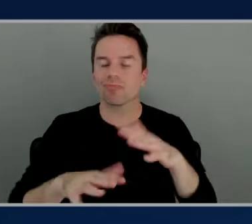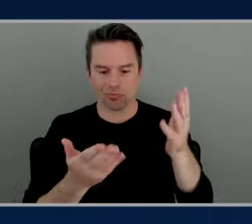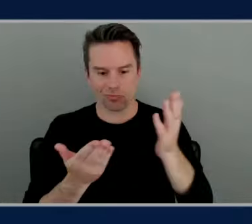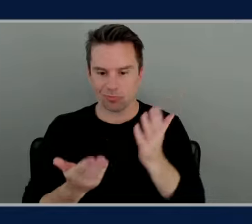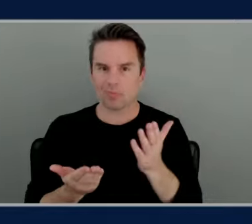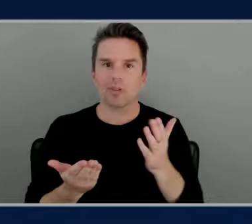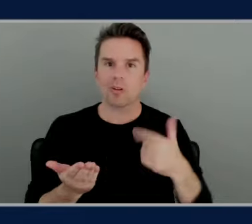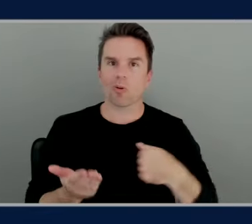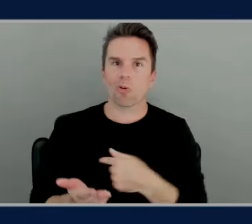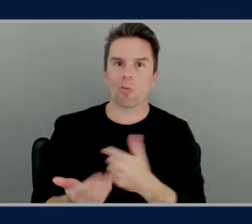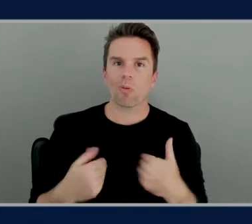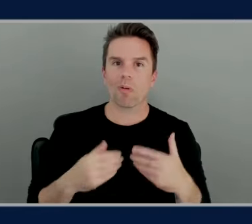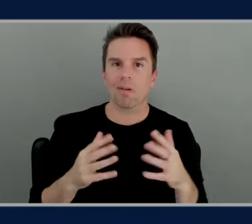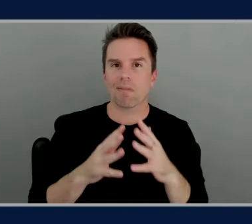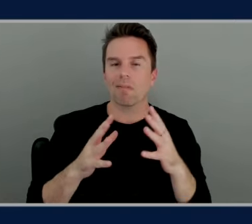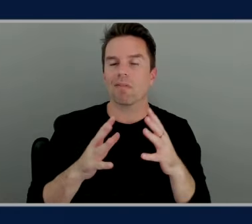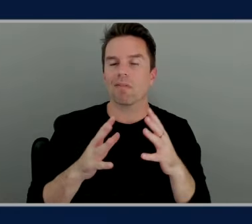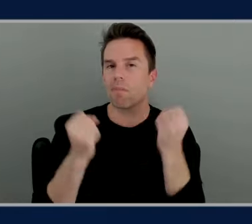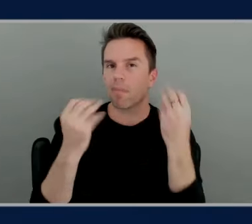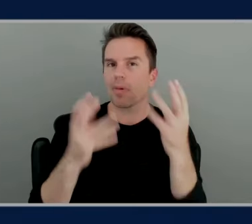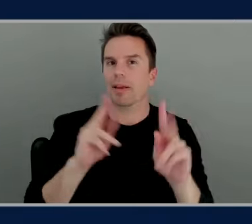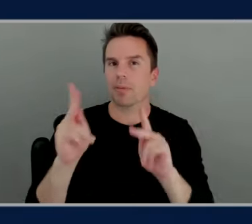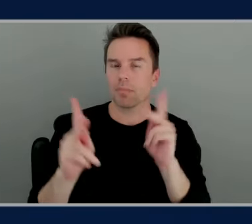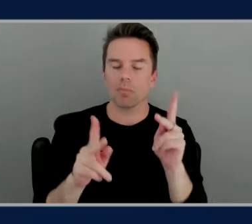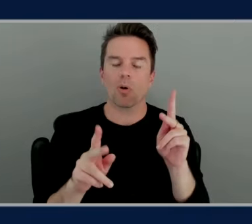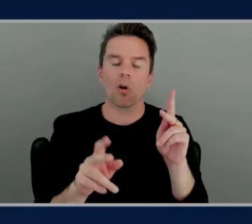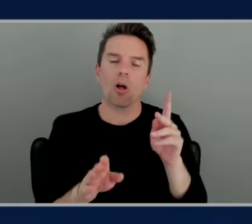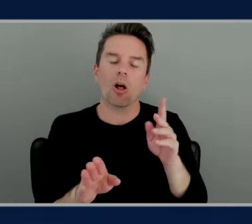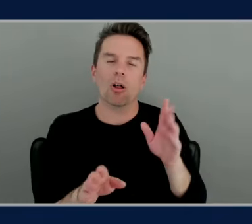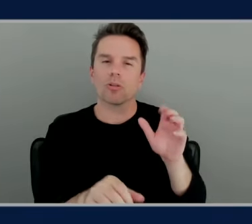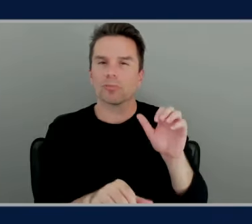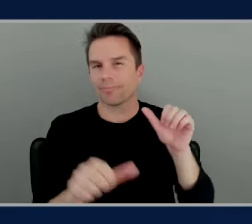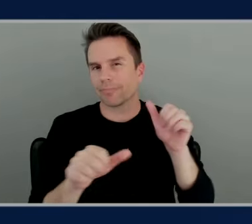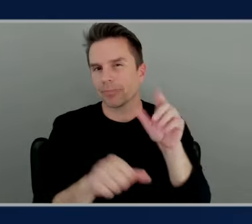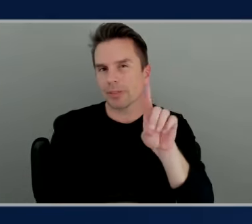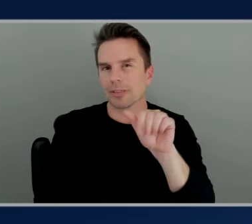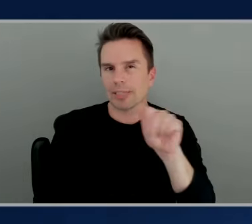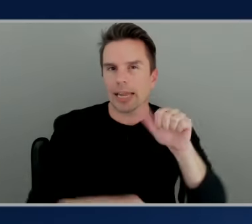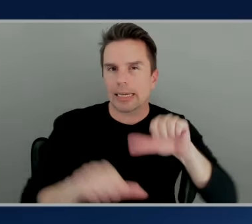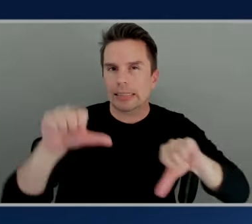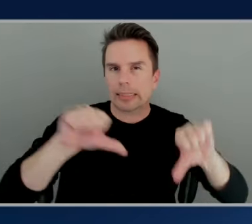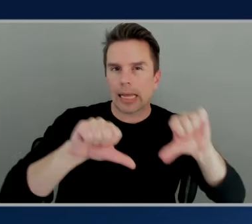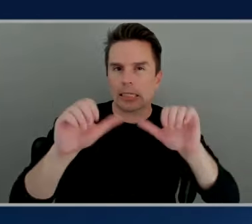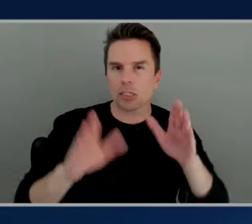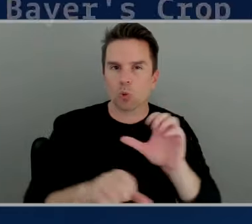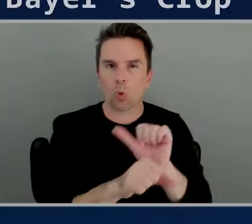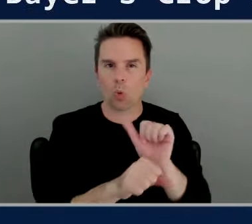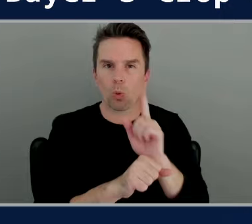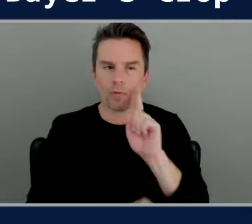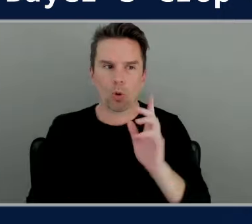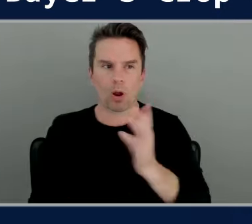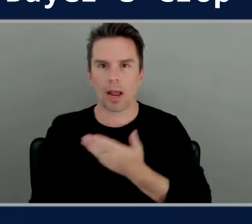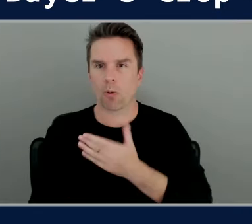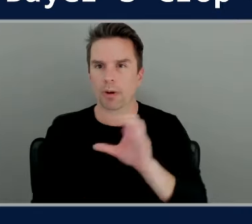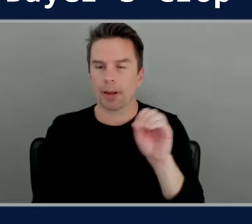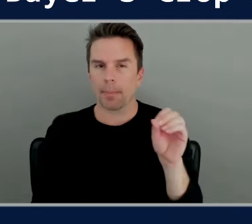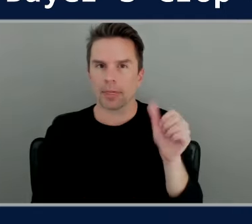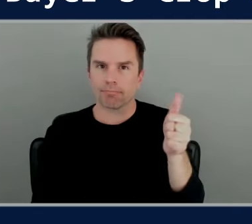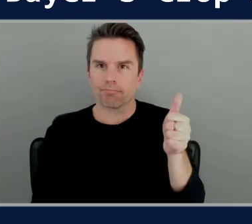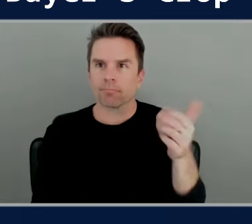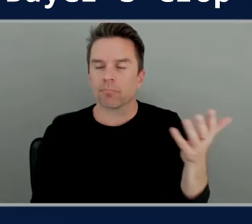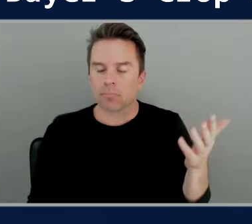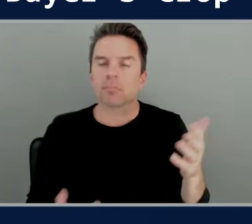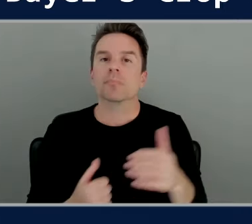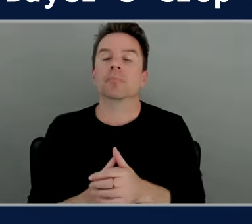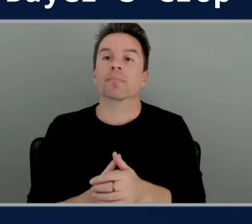large population of data scientists, like, embedded within our business itself. Okay. And the role that we play is really providing them with